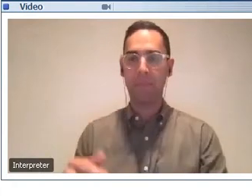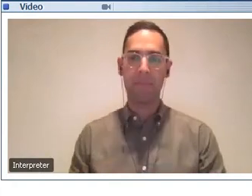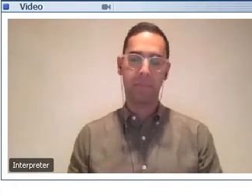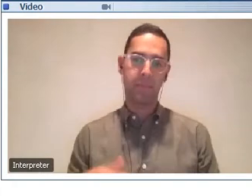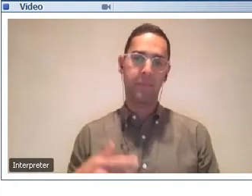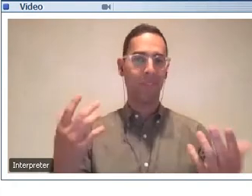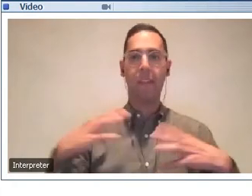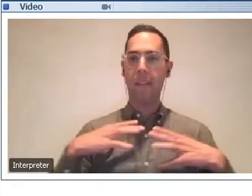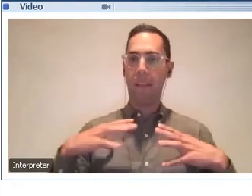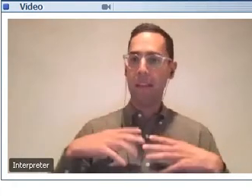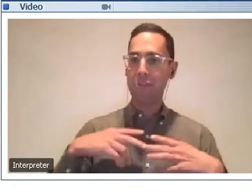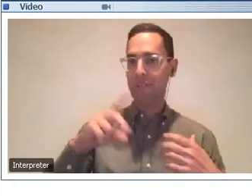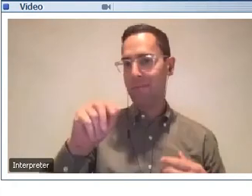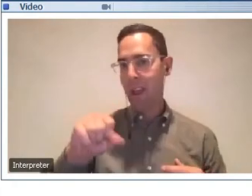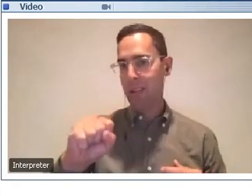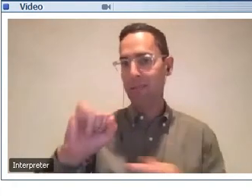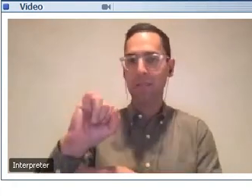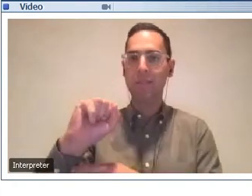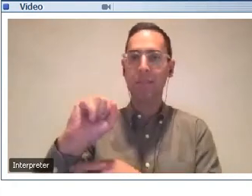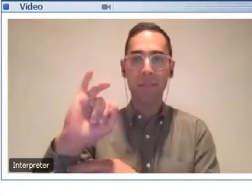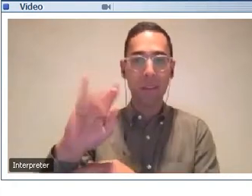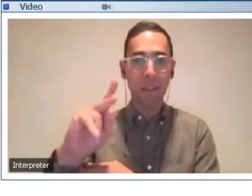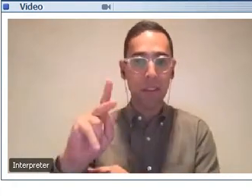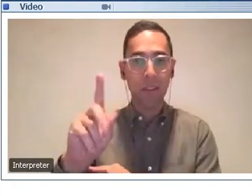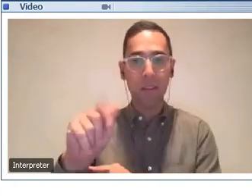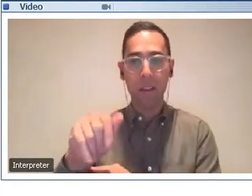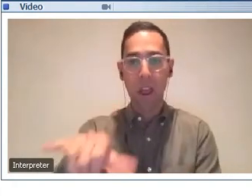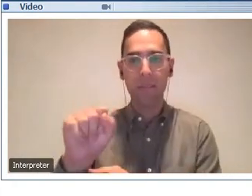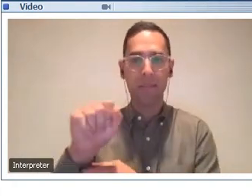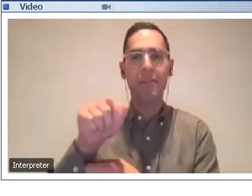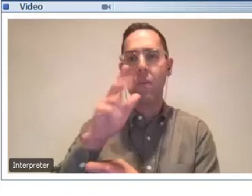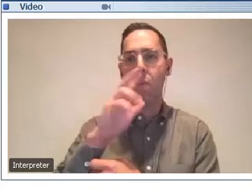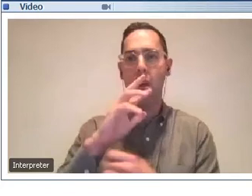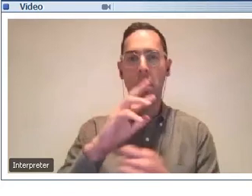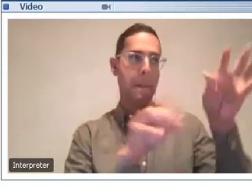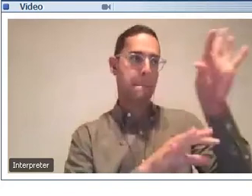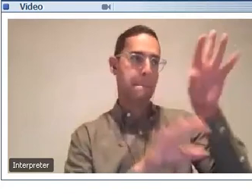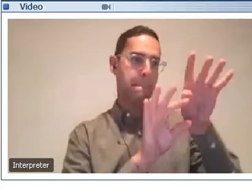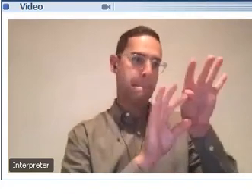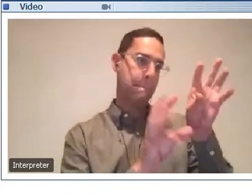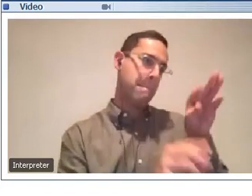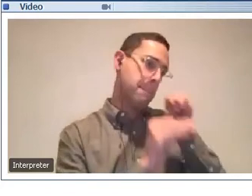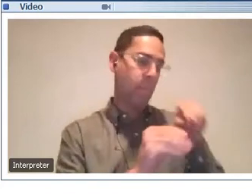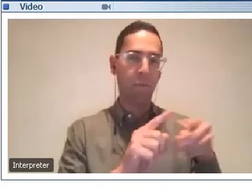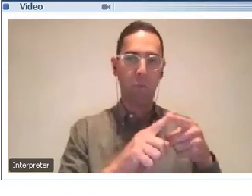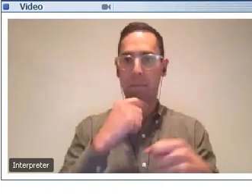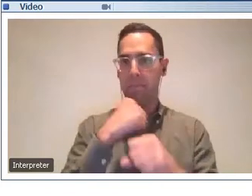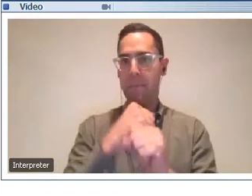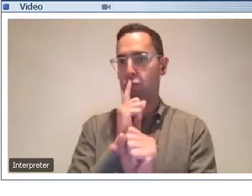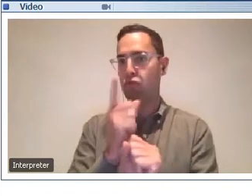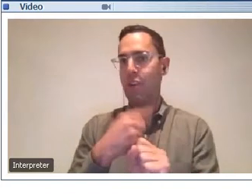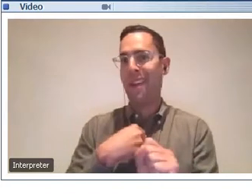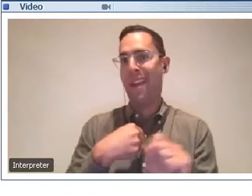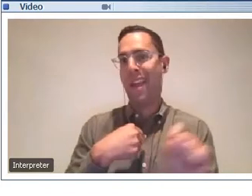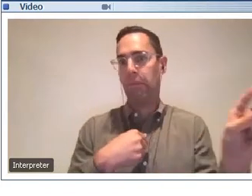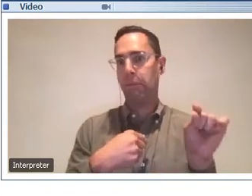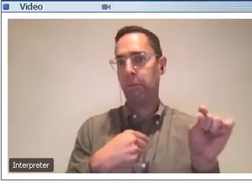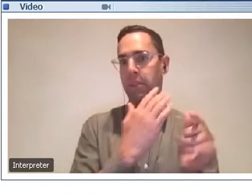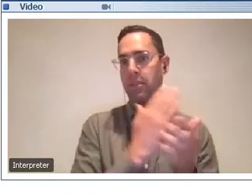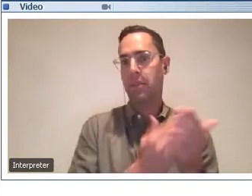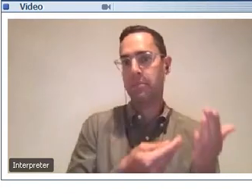sick days if they're lucky enough to have them to ensure that they can continue to see some money coming in while taking